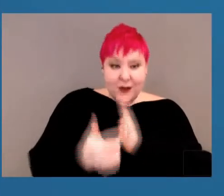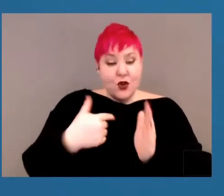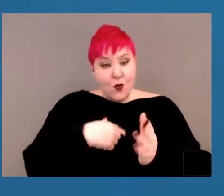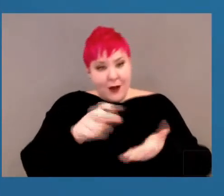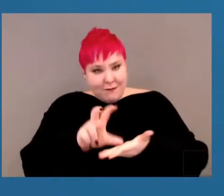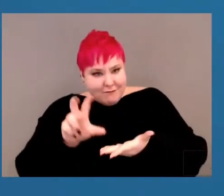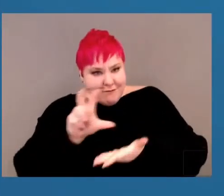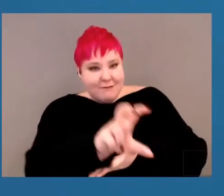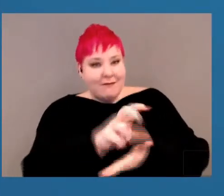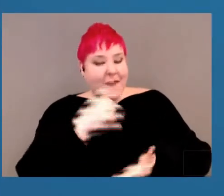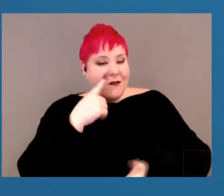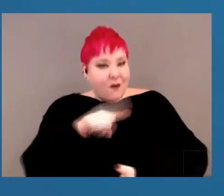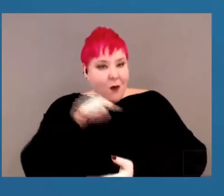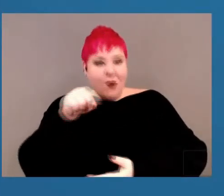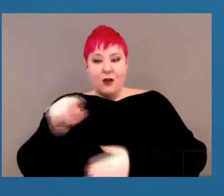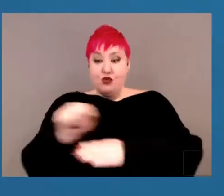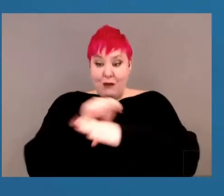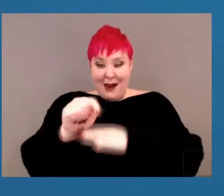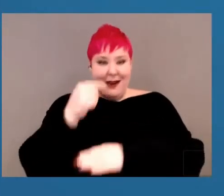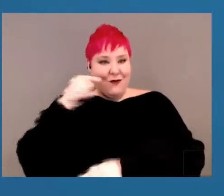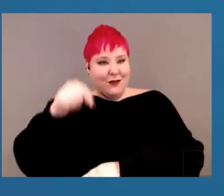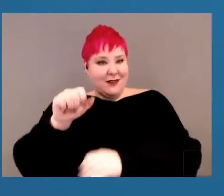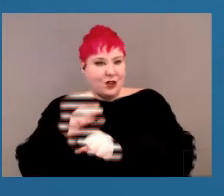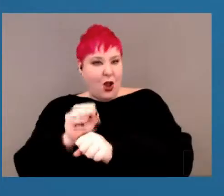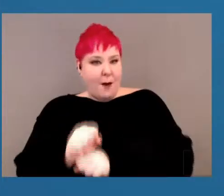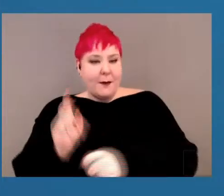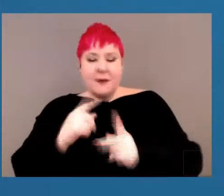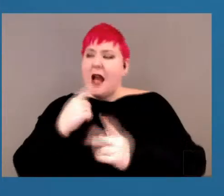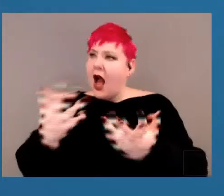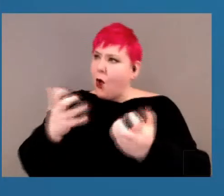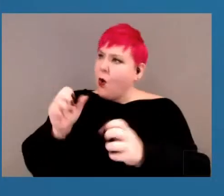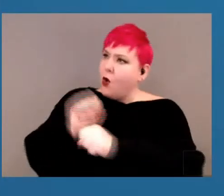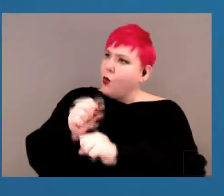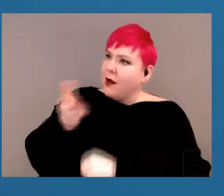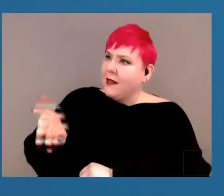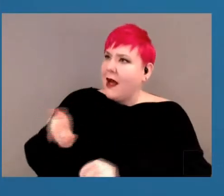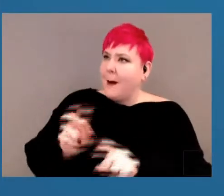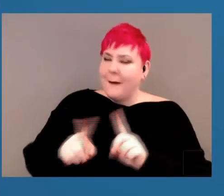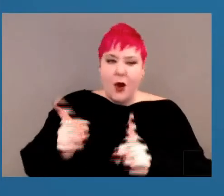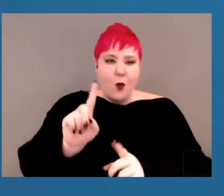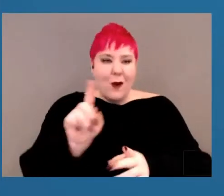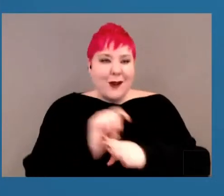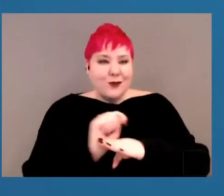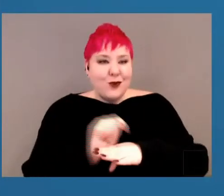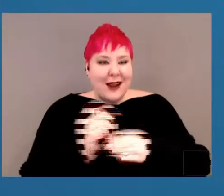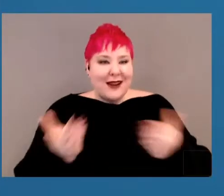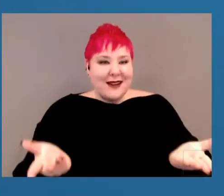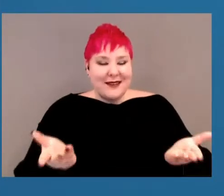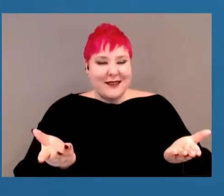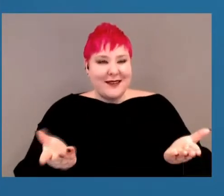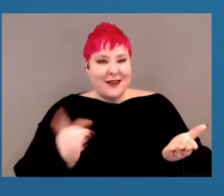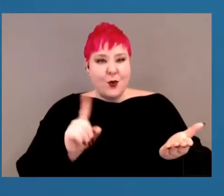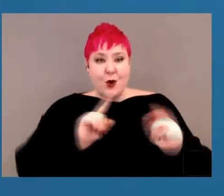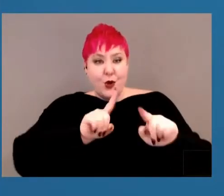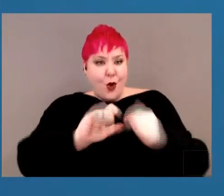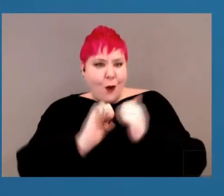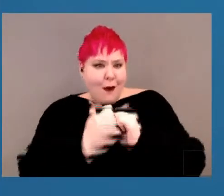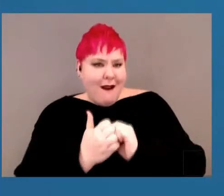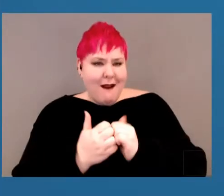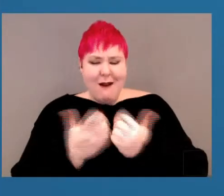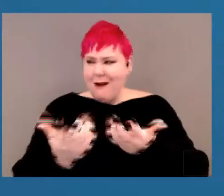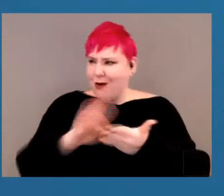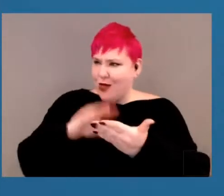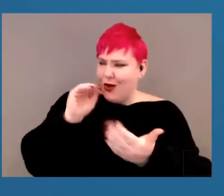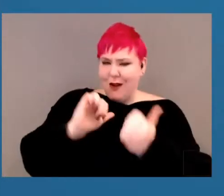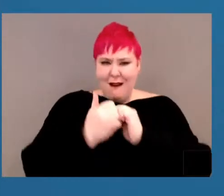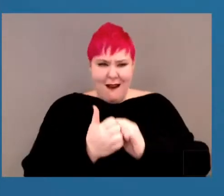jobs. Because people can say, oh yeah, I want to work in that space, but where's the training coming from? Where do you go for that? How do we hold your hand and get